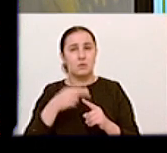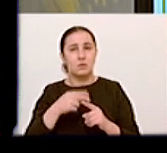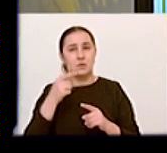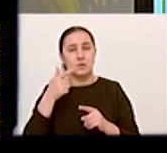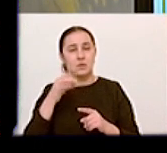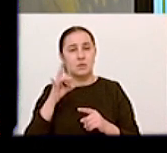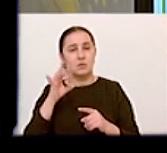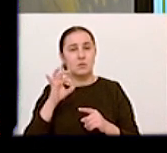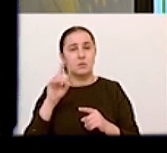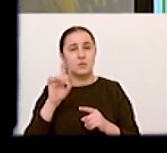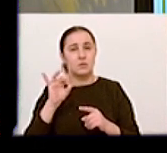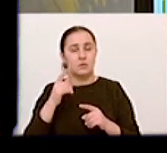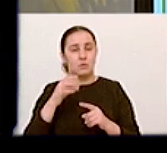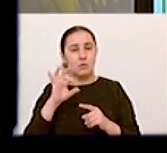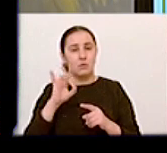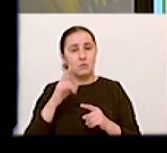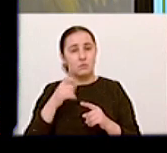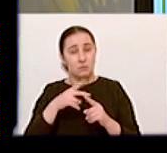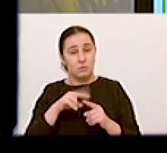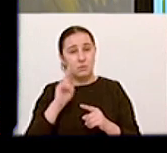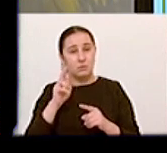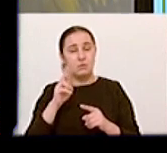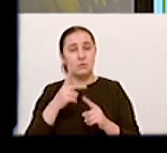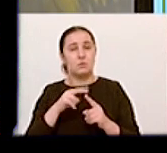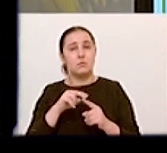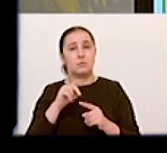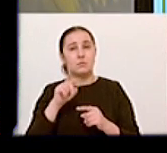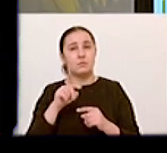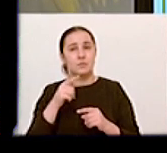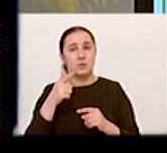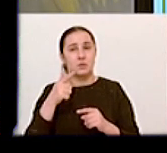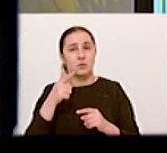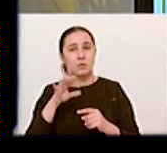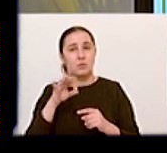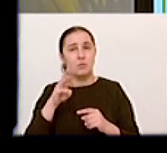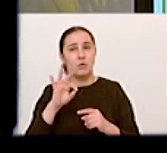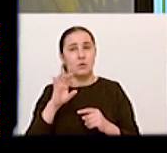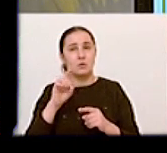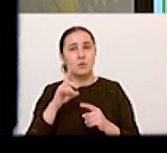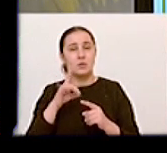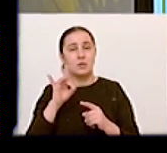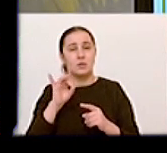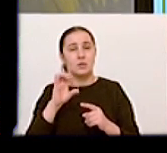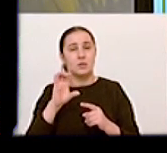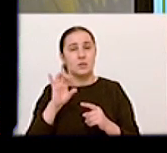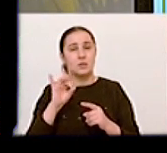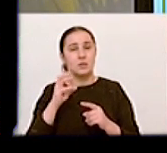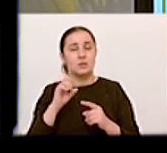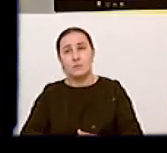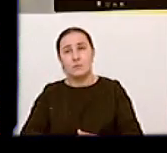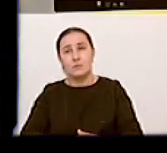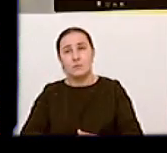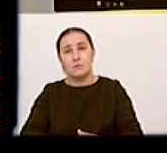getrozigota organizmlar, Q kvadrat esa gomozigota retsessiv organizmlar